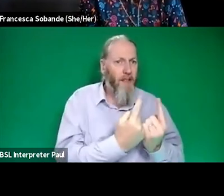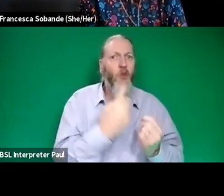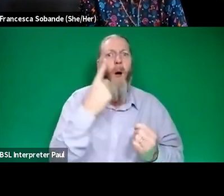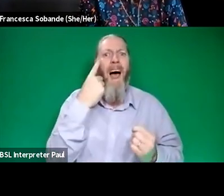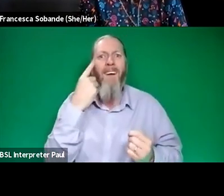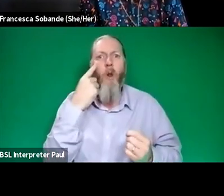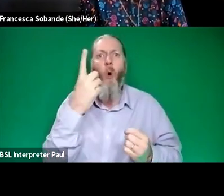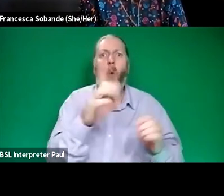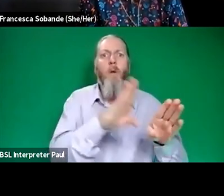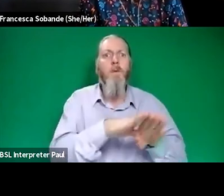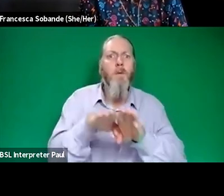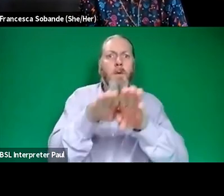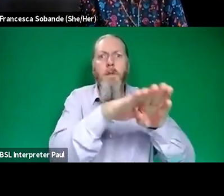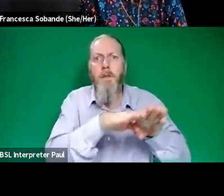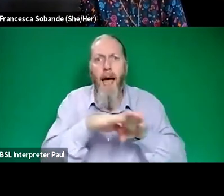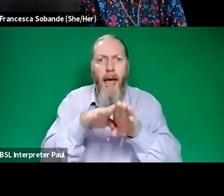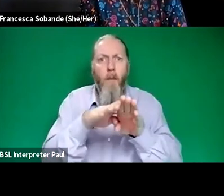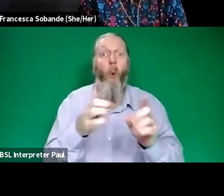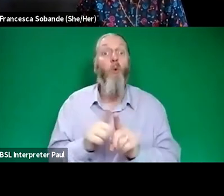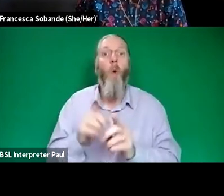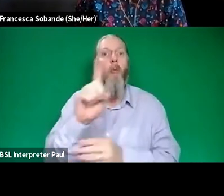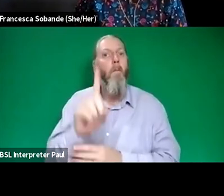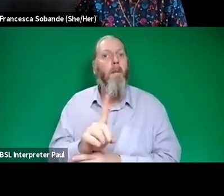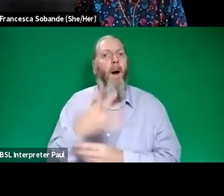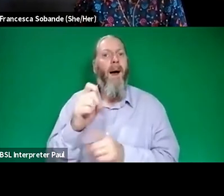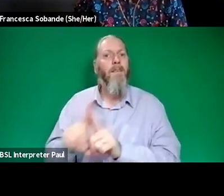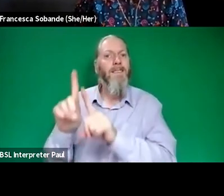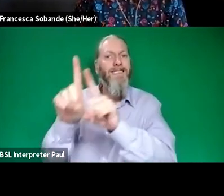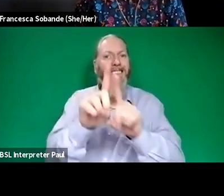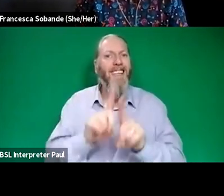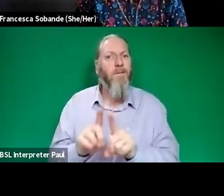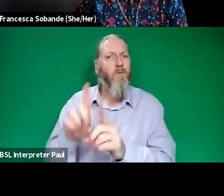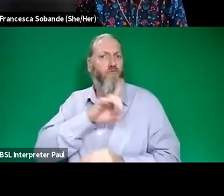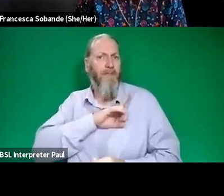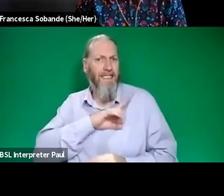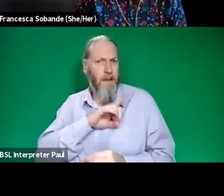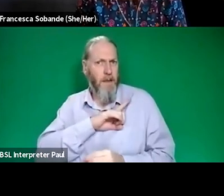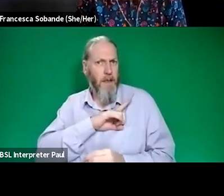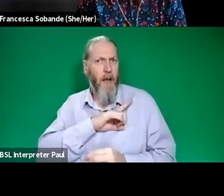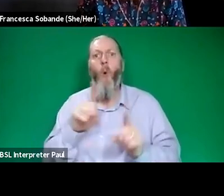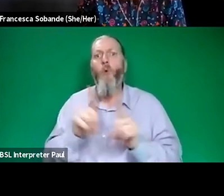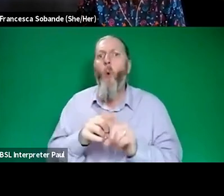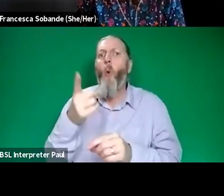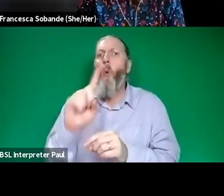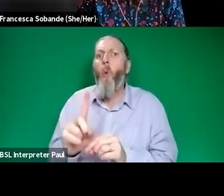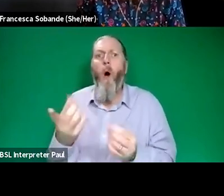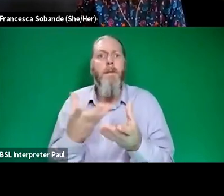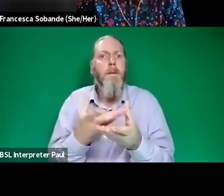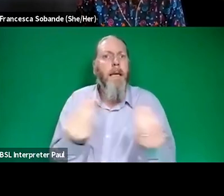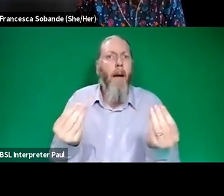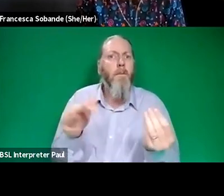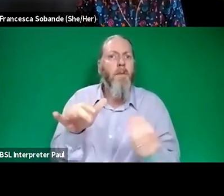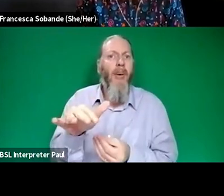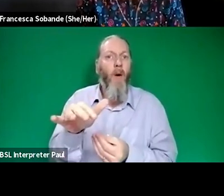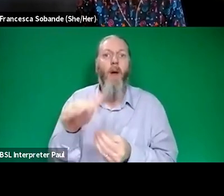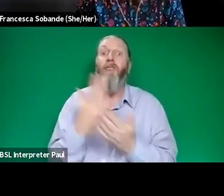then also what is not common ground in those spaces. It's the gaps that are the really interesting bit there. And how do you account for those? How do you bottom those out? At the start of this thing